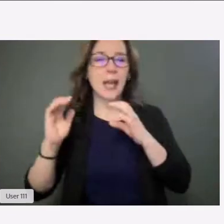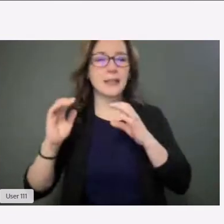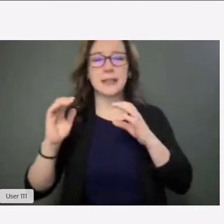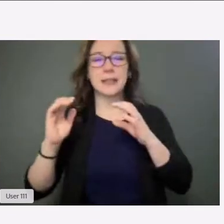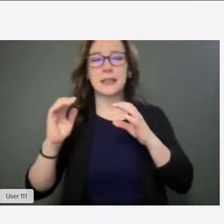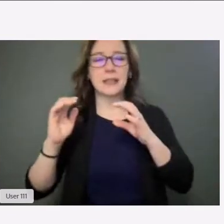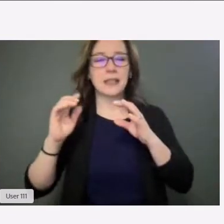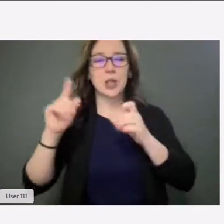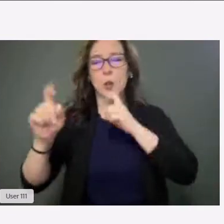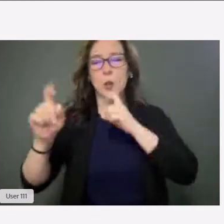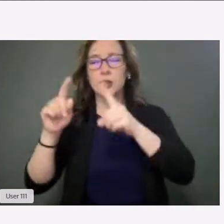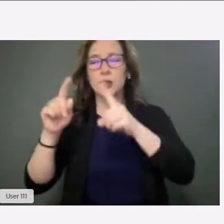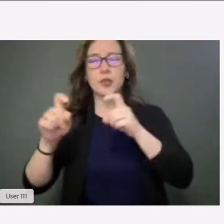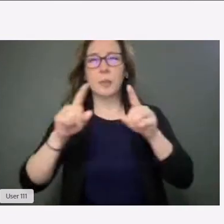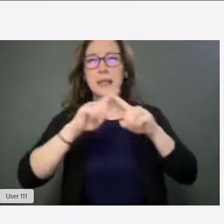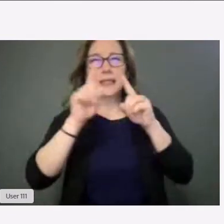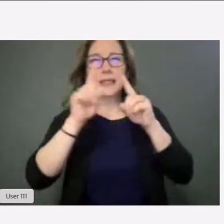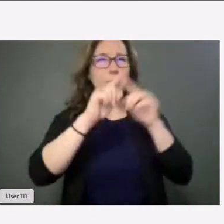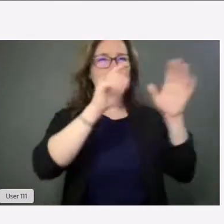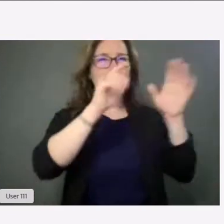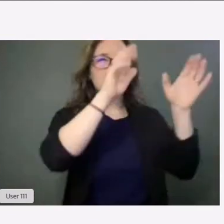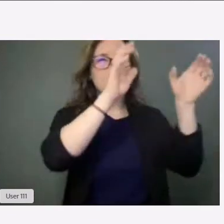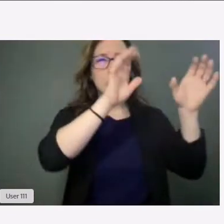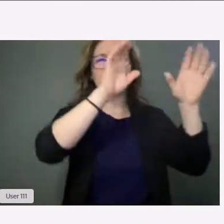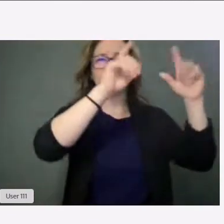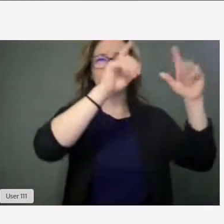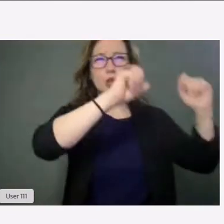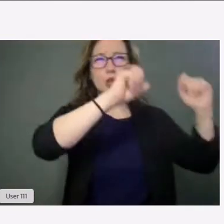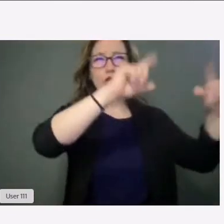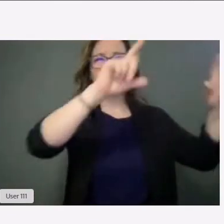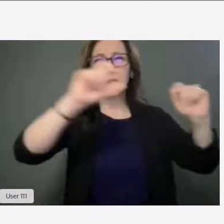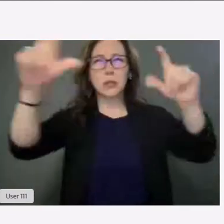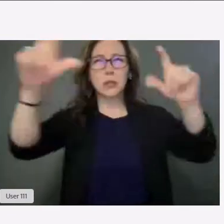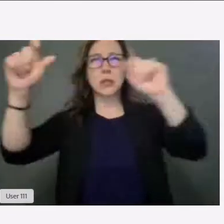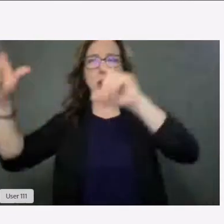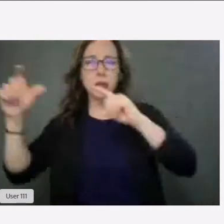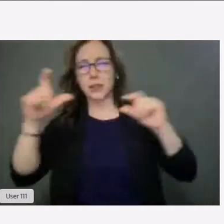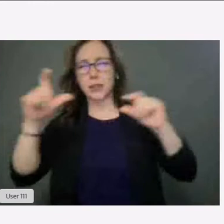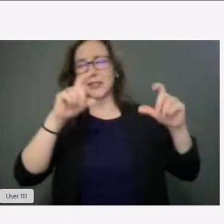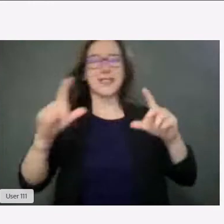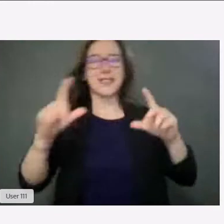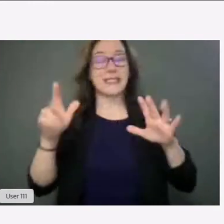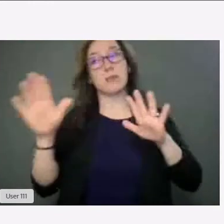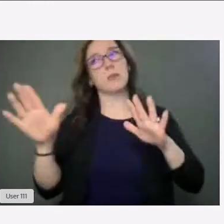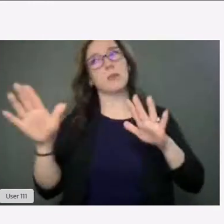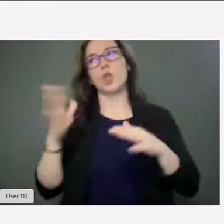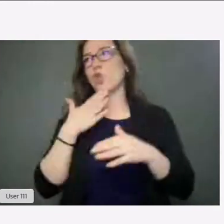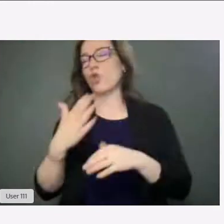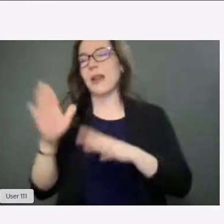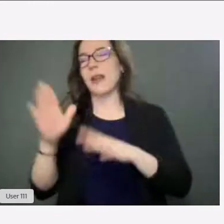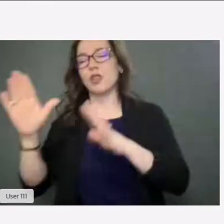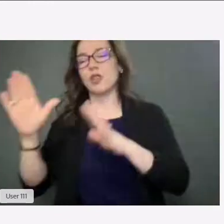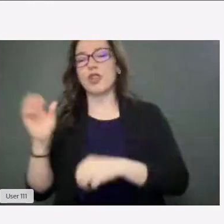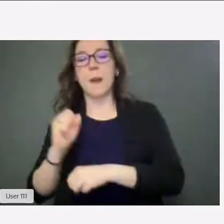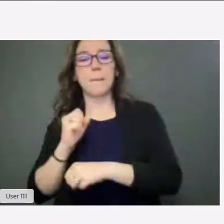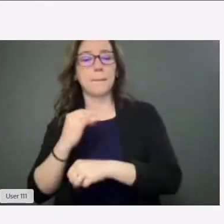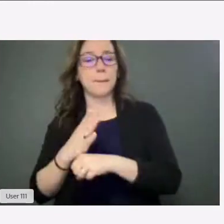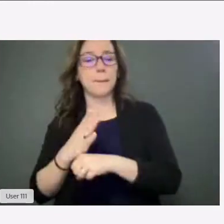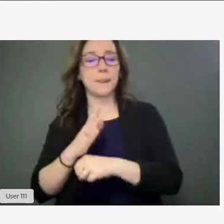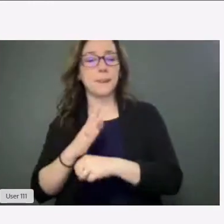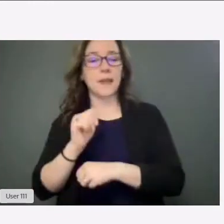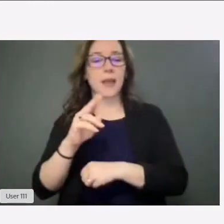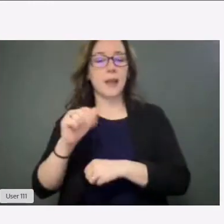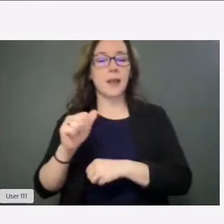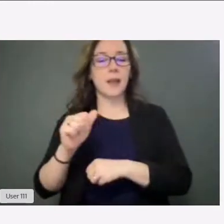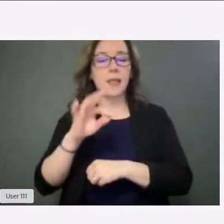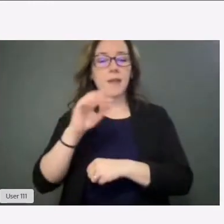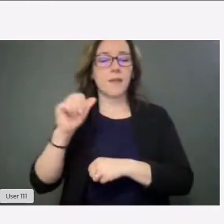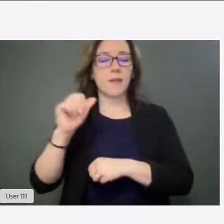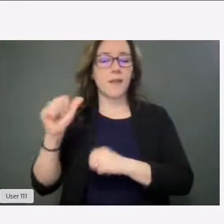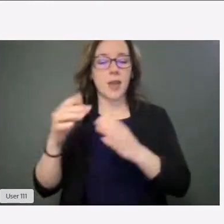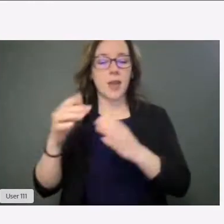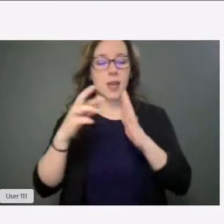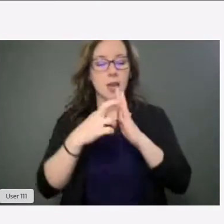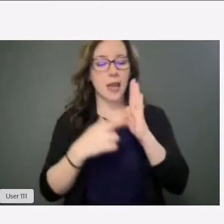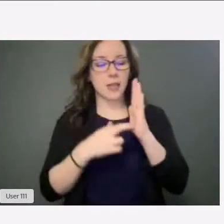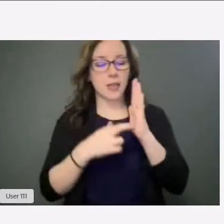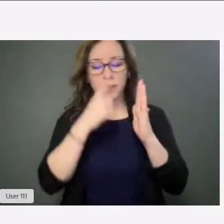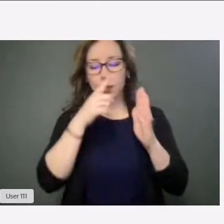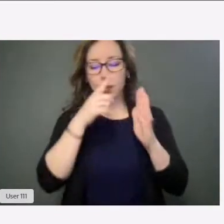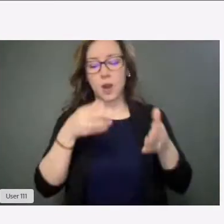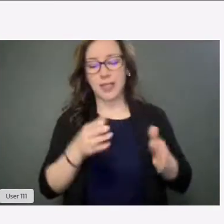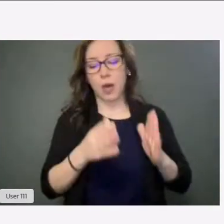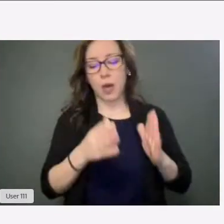amazing job. I'm going to pivot back and forth a little bit. Anna Roden, I see something picked up. The SAAs need guidance on what are allowable